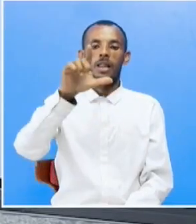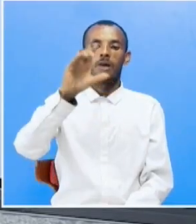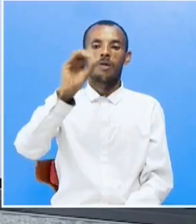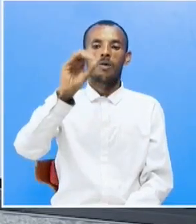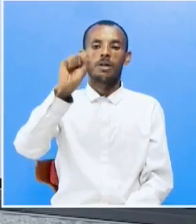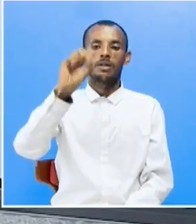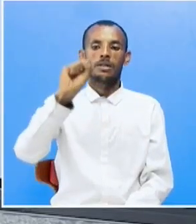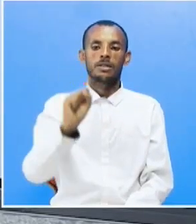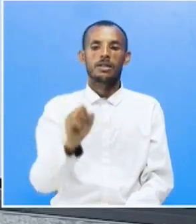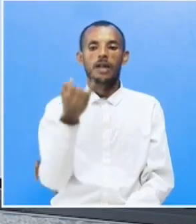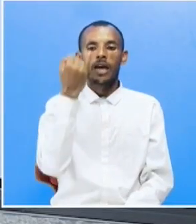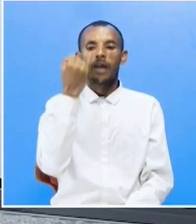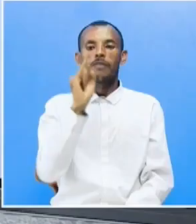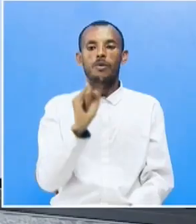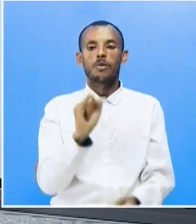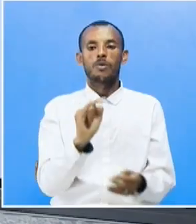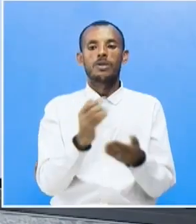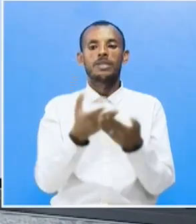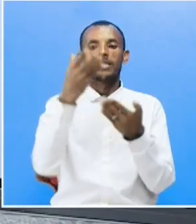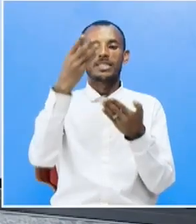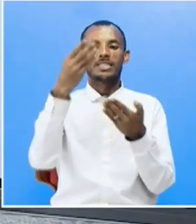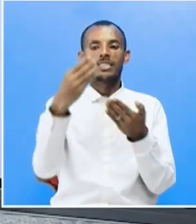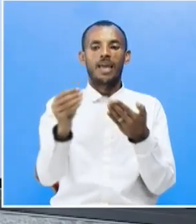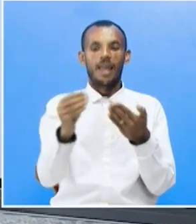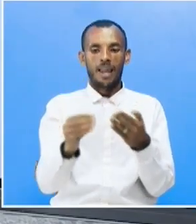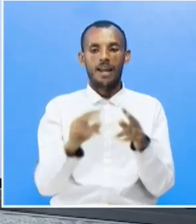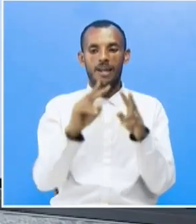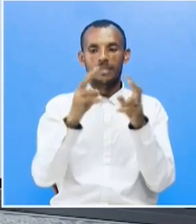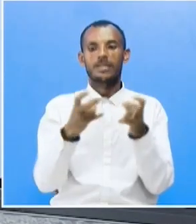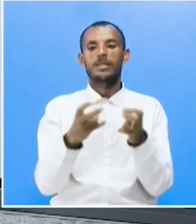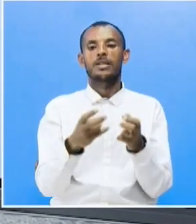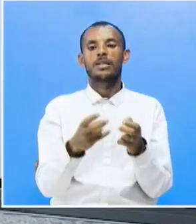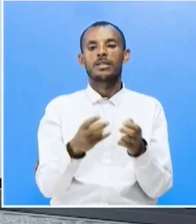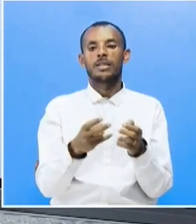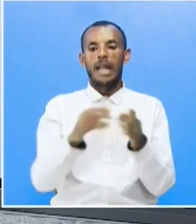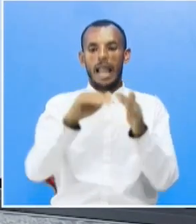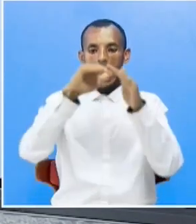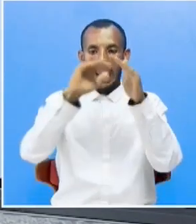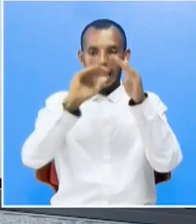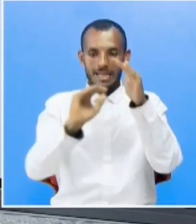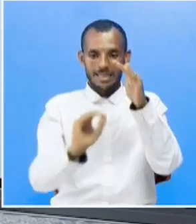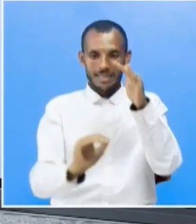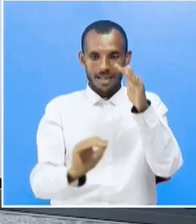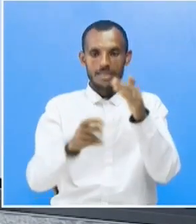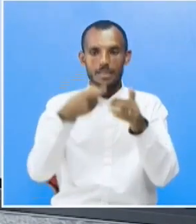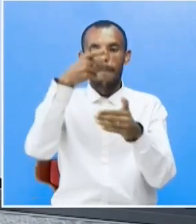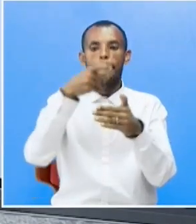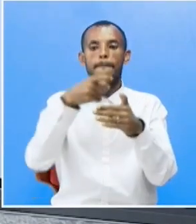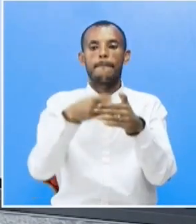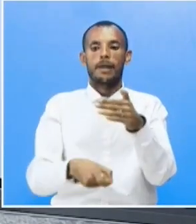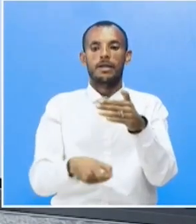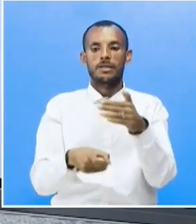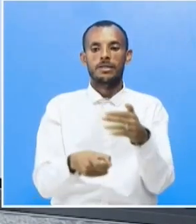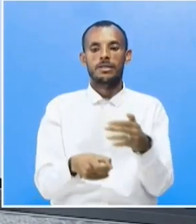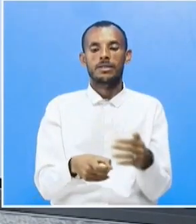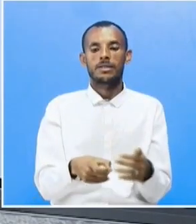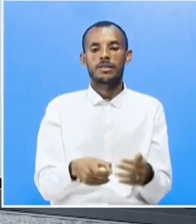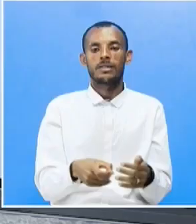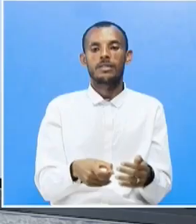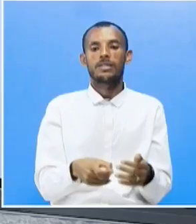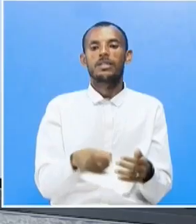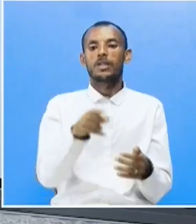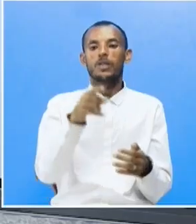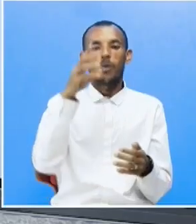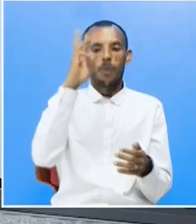If you sell an article less than the price you spend on it, you